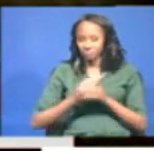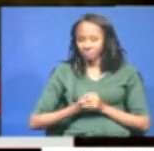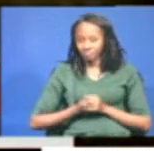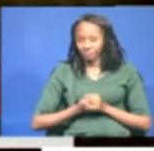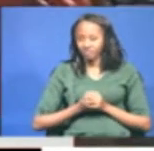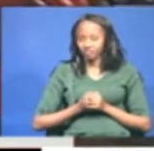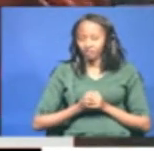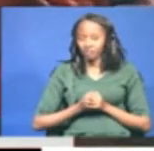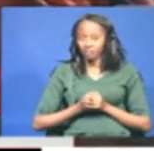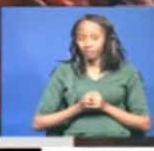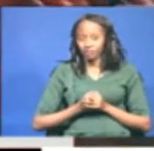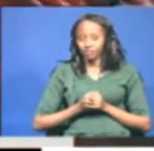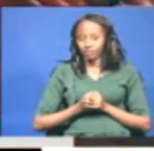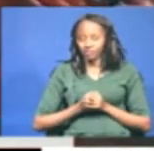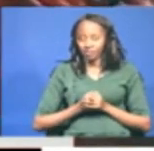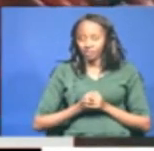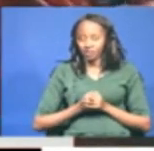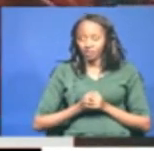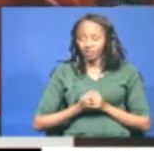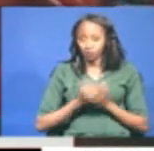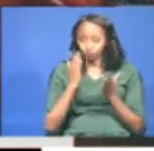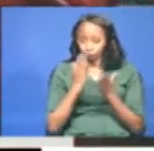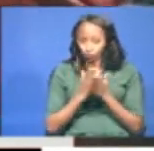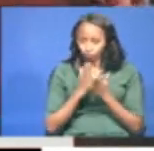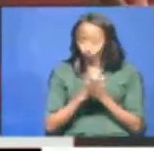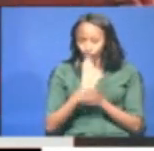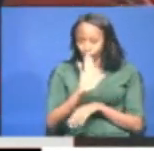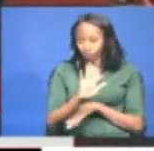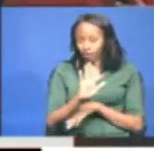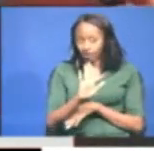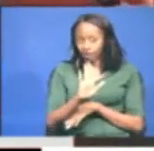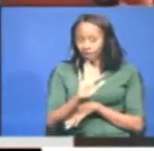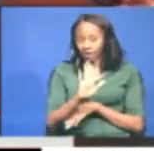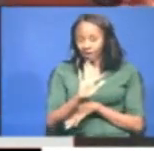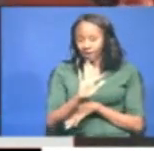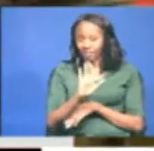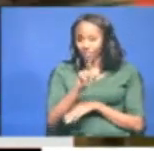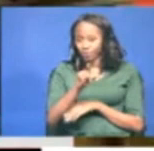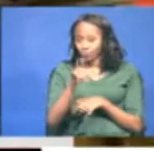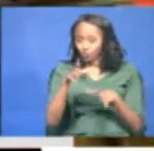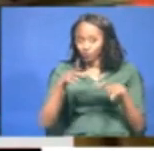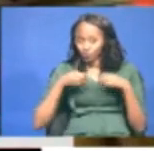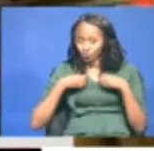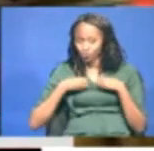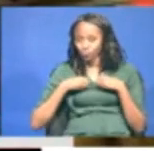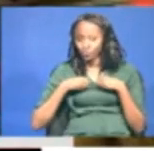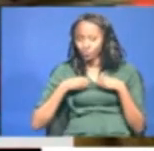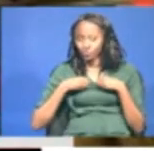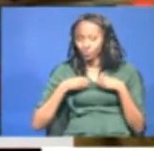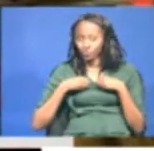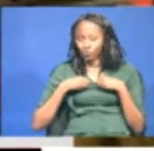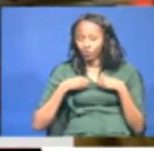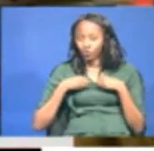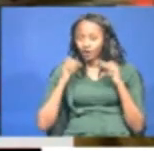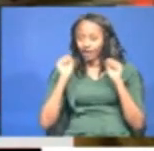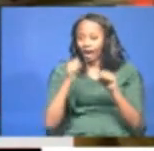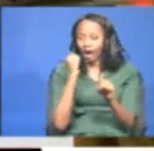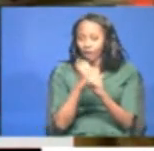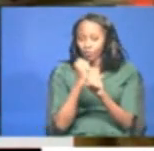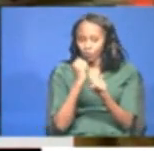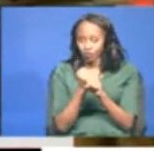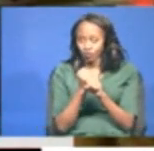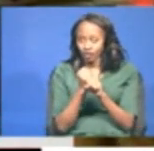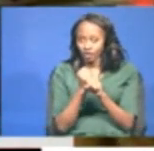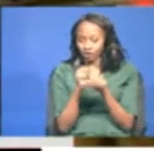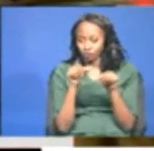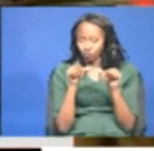Mwedeire. Ni anyu. Ni jega. Ni kuruta wira. Ni mukumiga